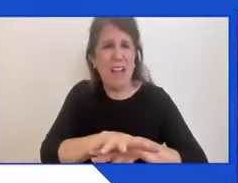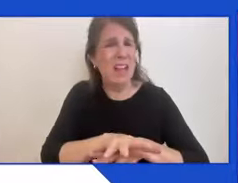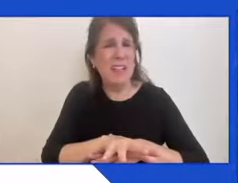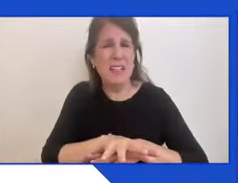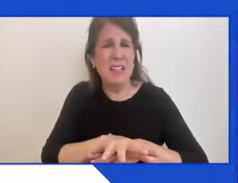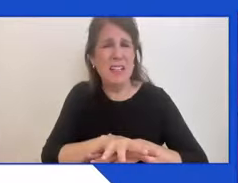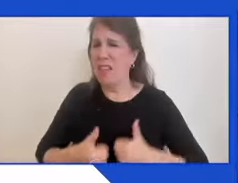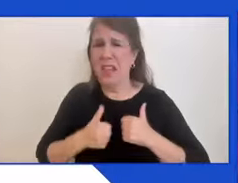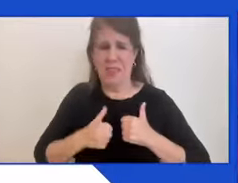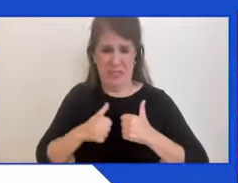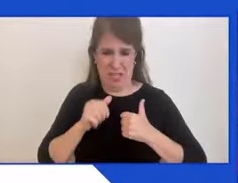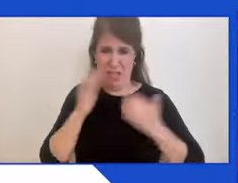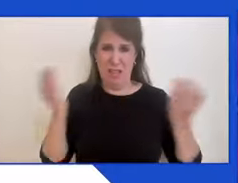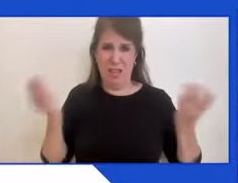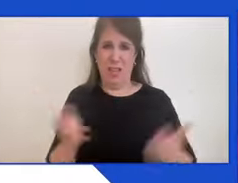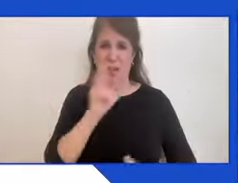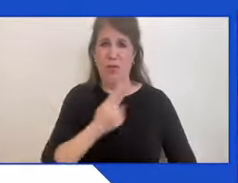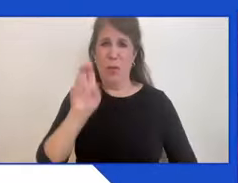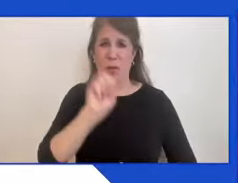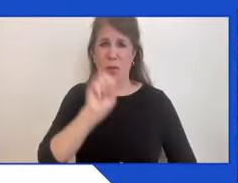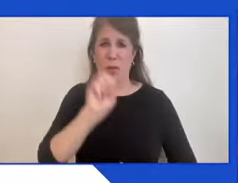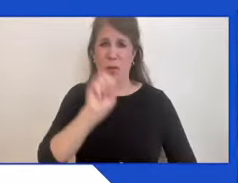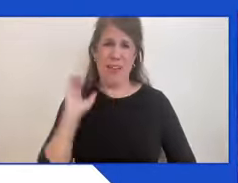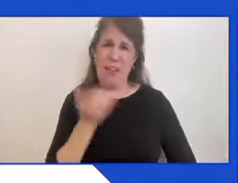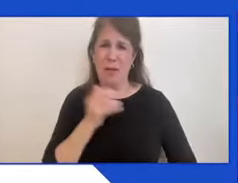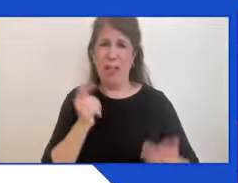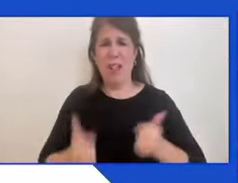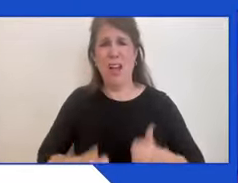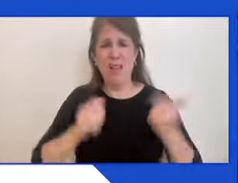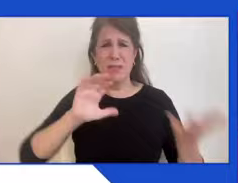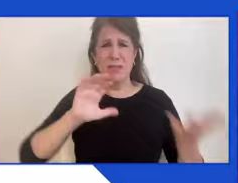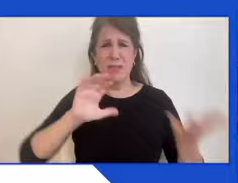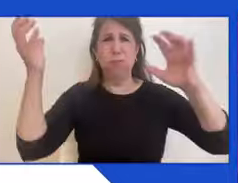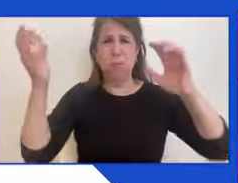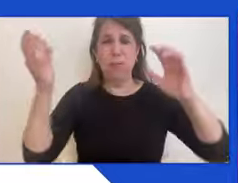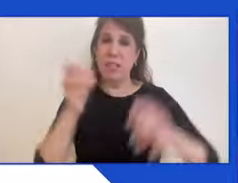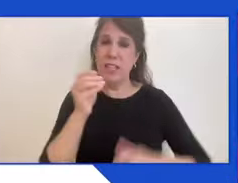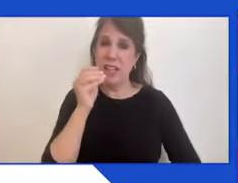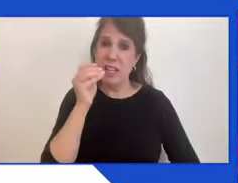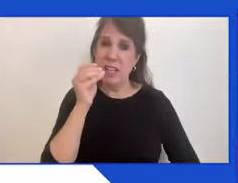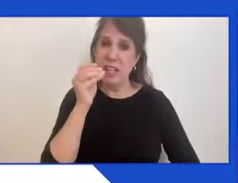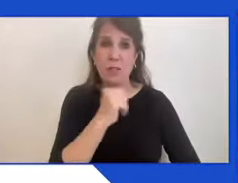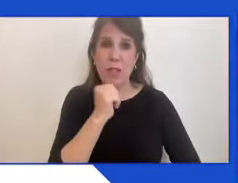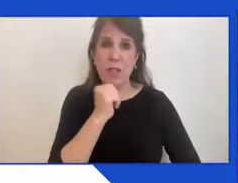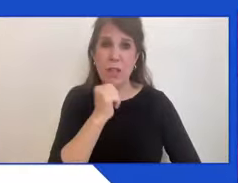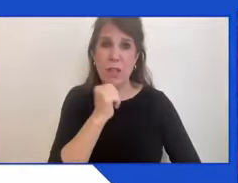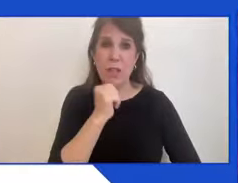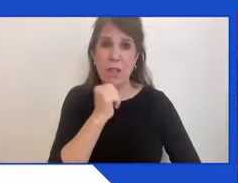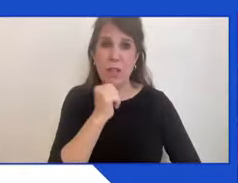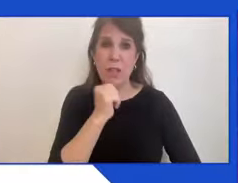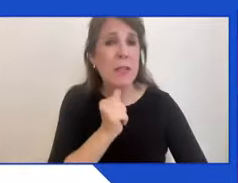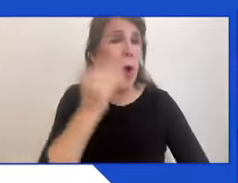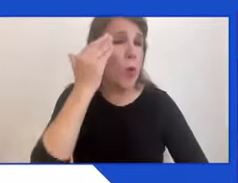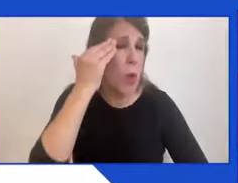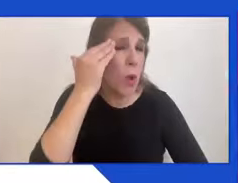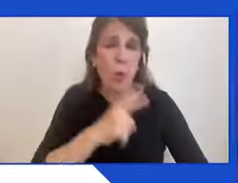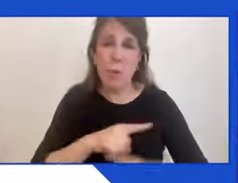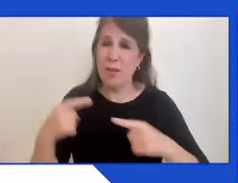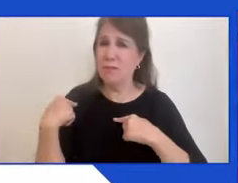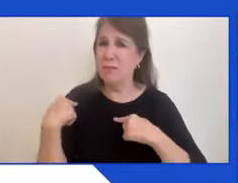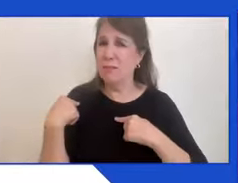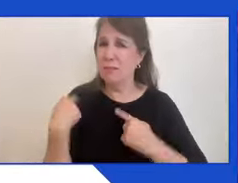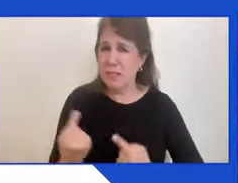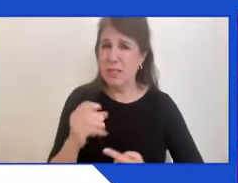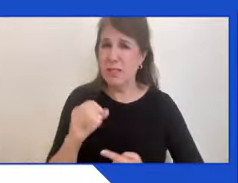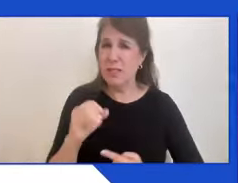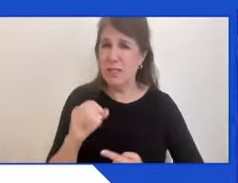right here in the United States. Now, if you're not Jewish, you may not know this, but since October 7th, there has